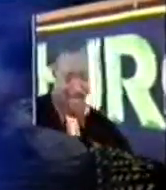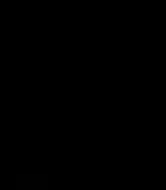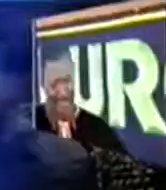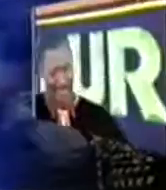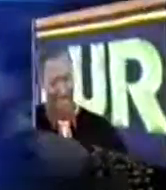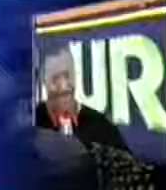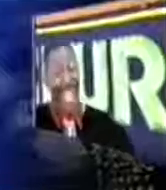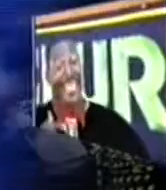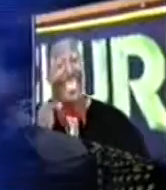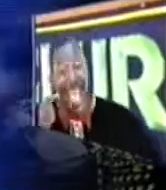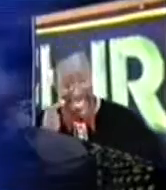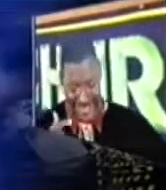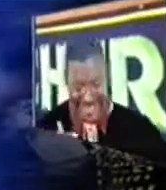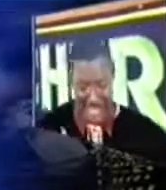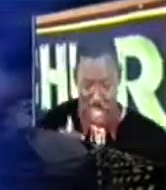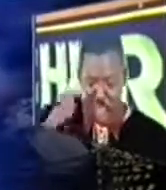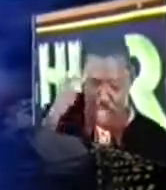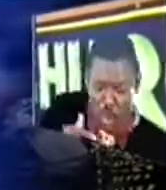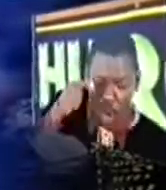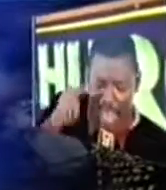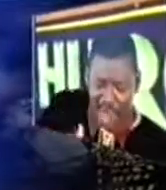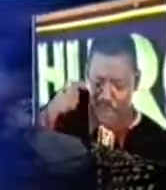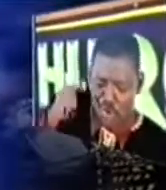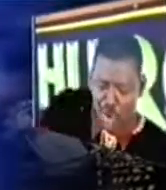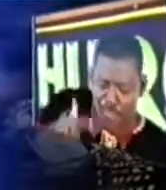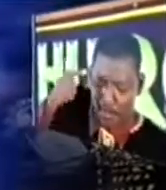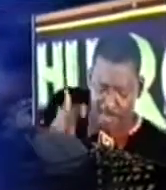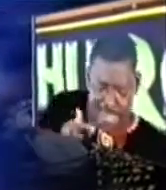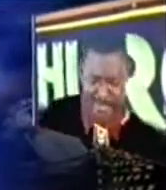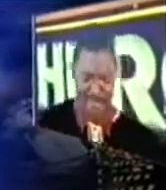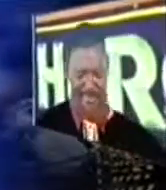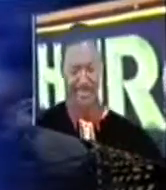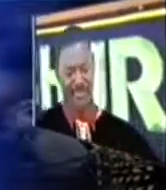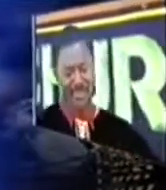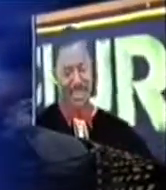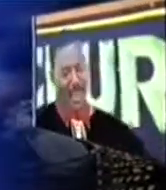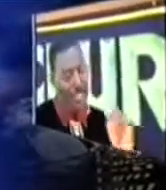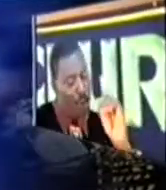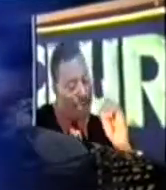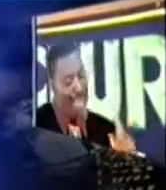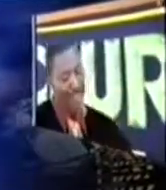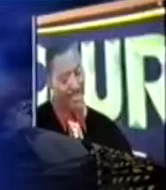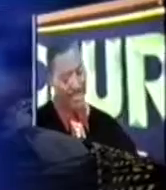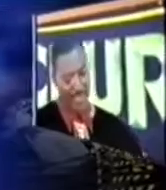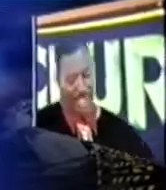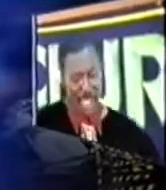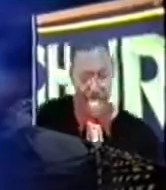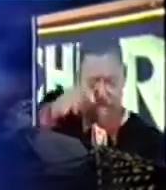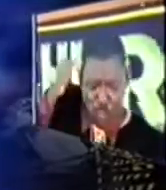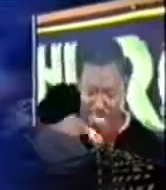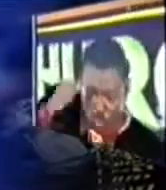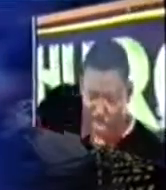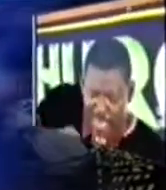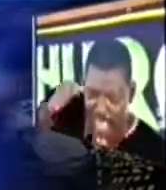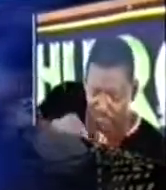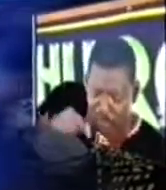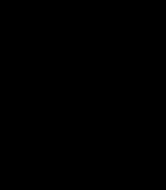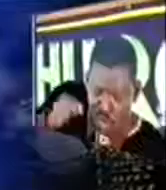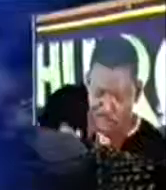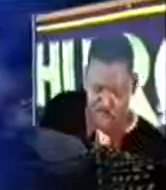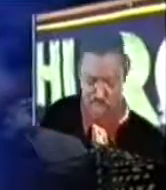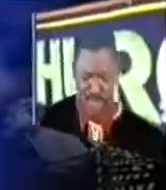God? Yet you have robbed me. But you say, in what way